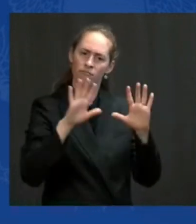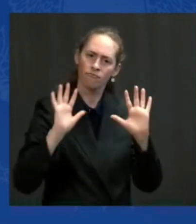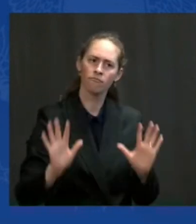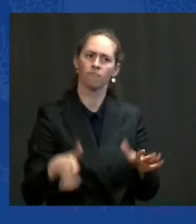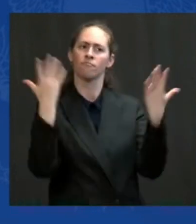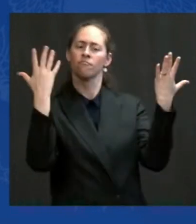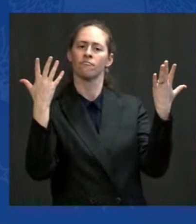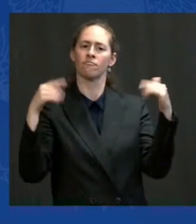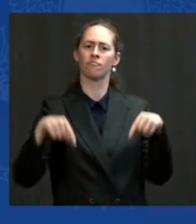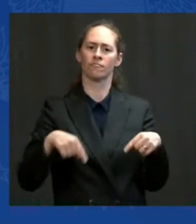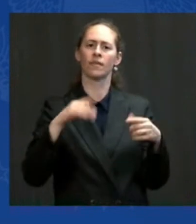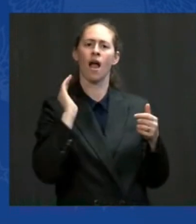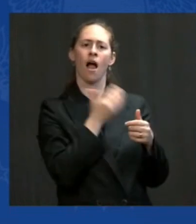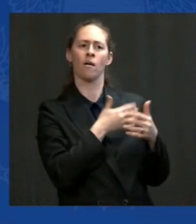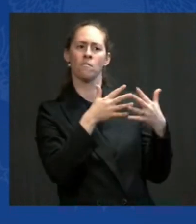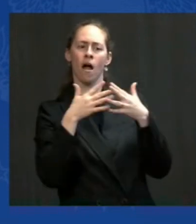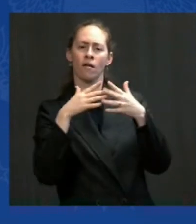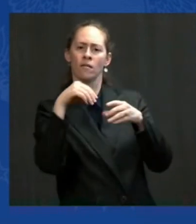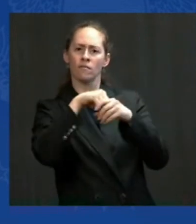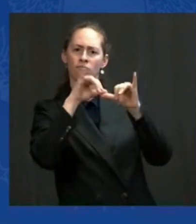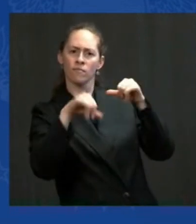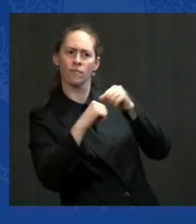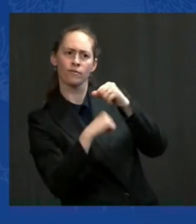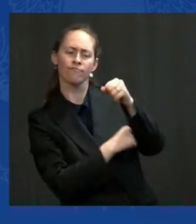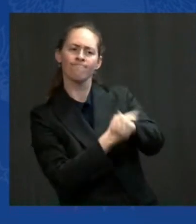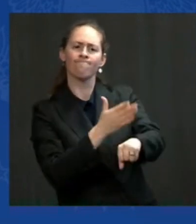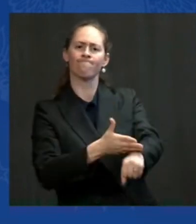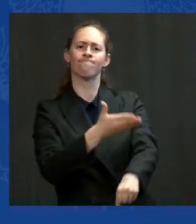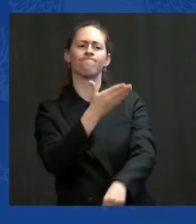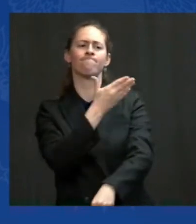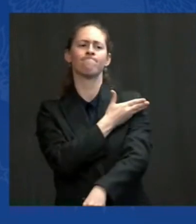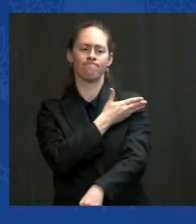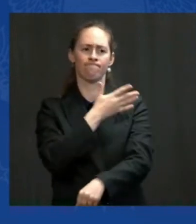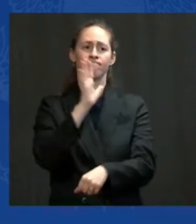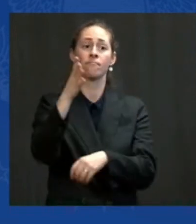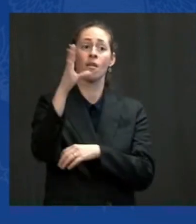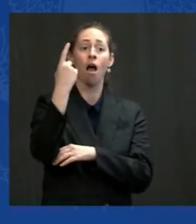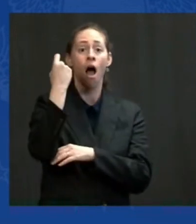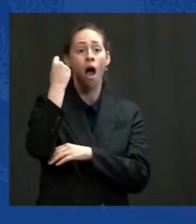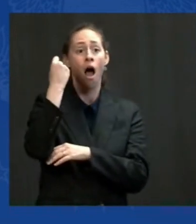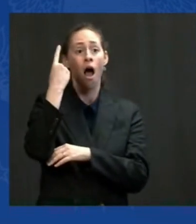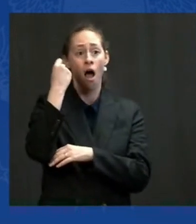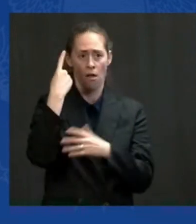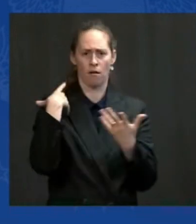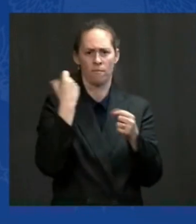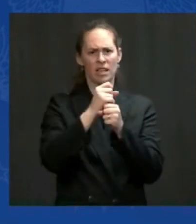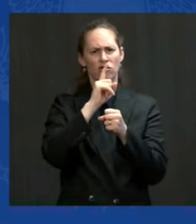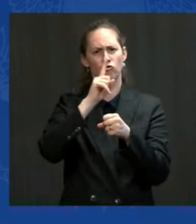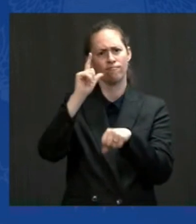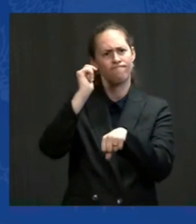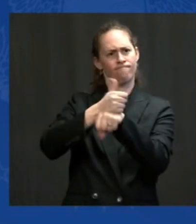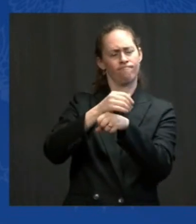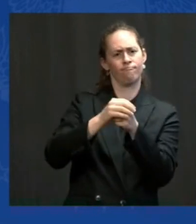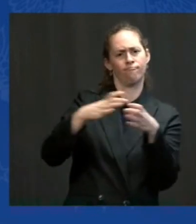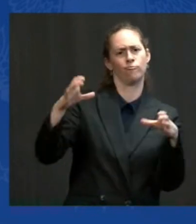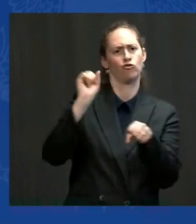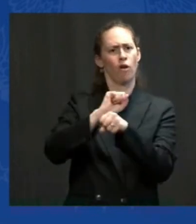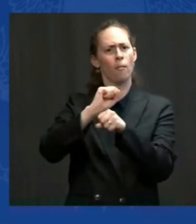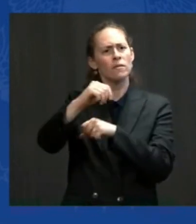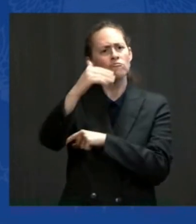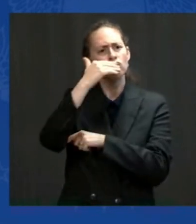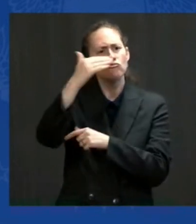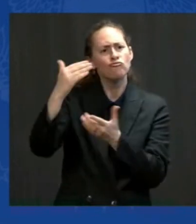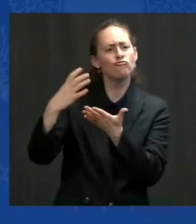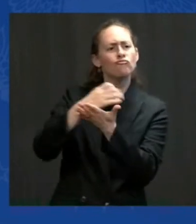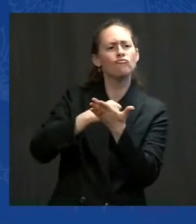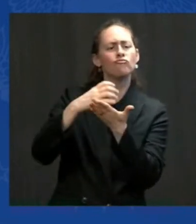process, create millions of good-paying jobs. That's not my estimate. That's Wall Street estimates. That's everybody's estimate. Millions of good-paying